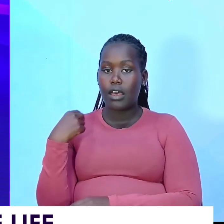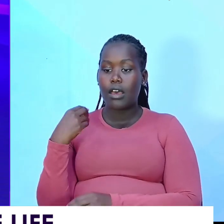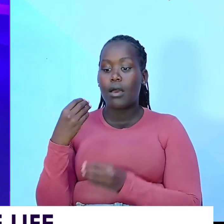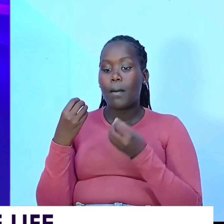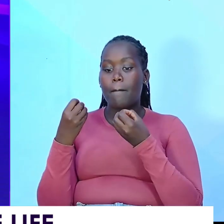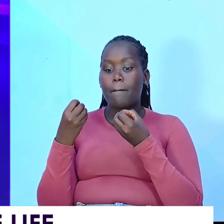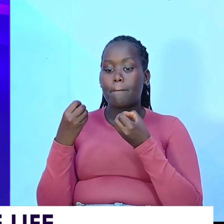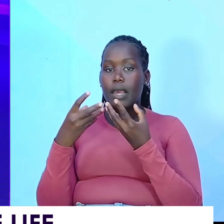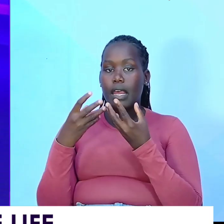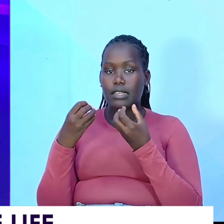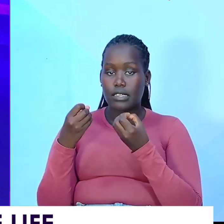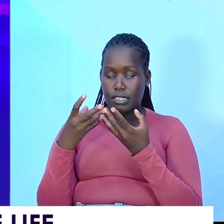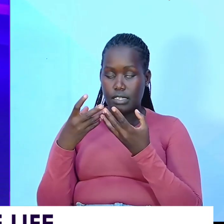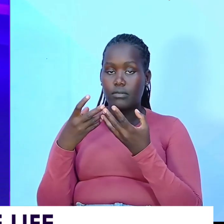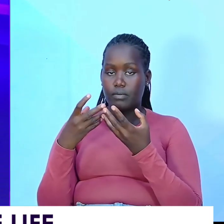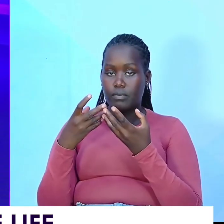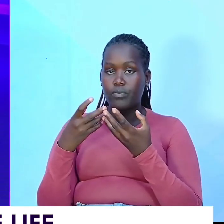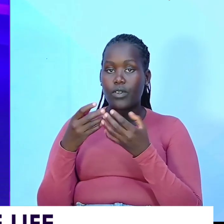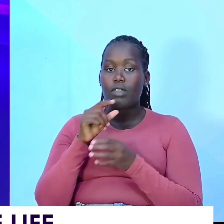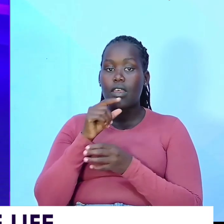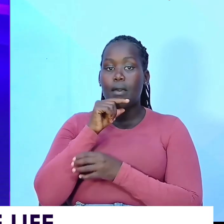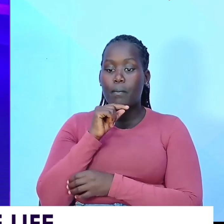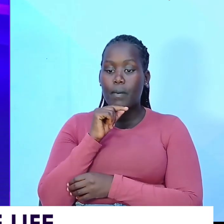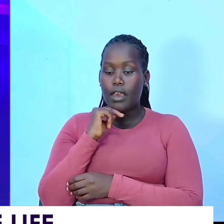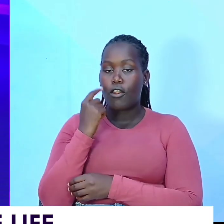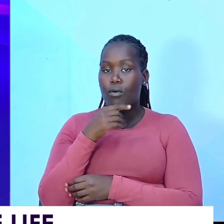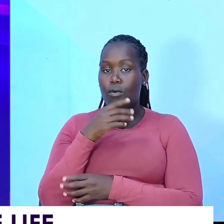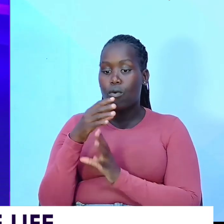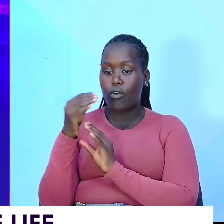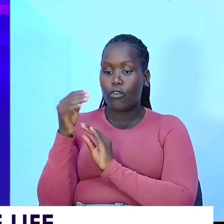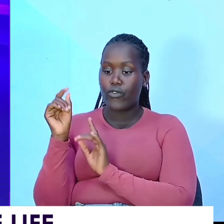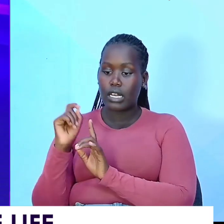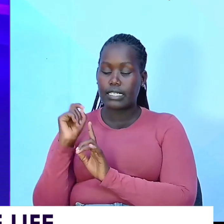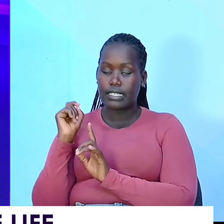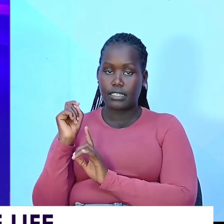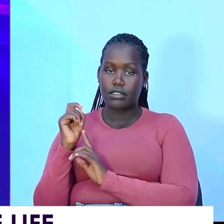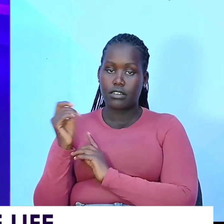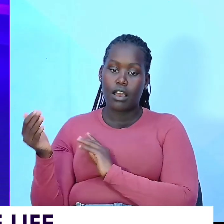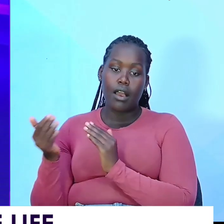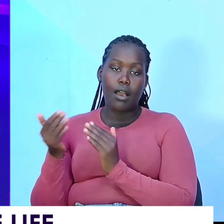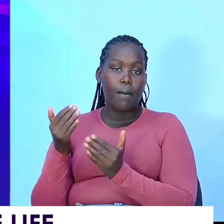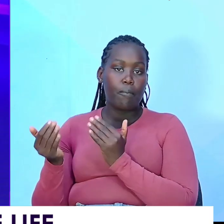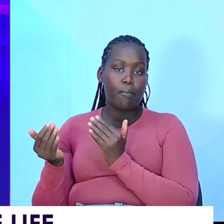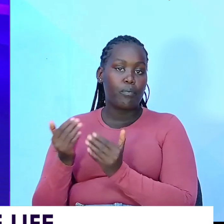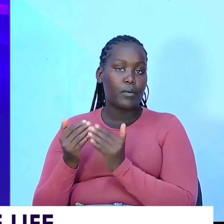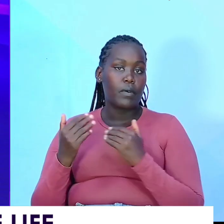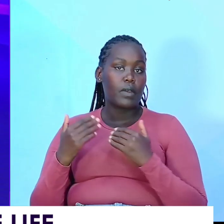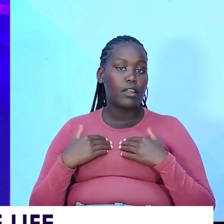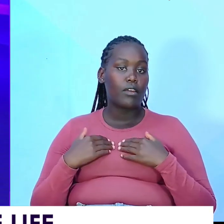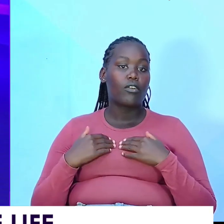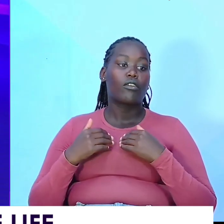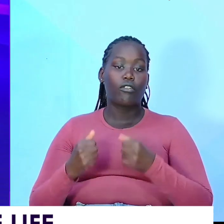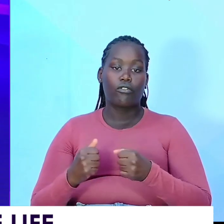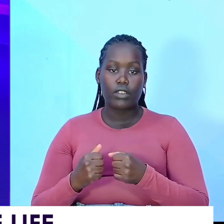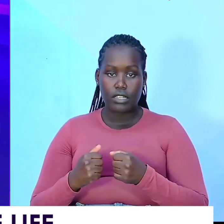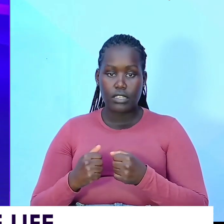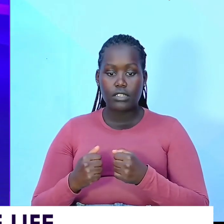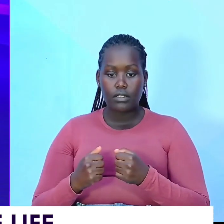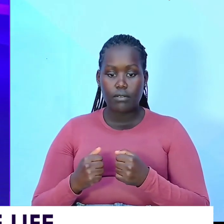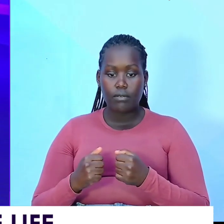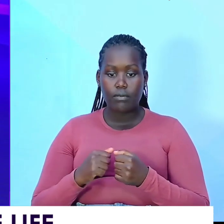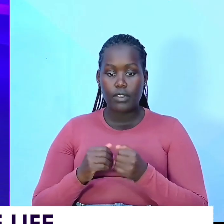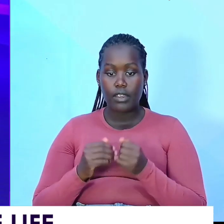the men who go for those tests are probably very confident. Right. In their